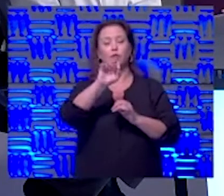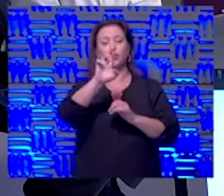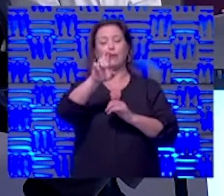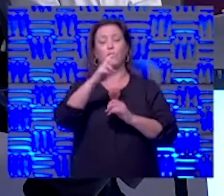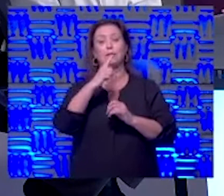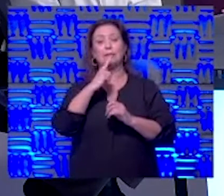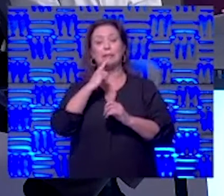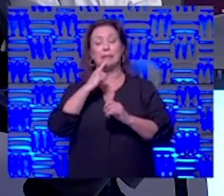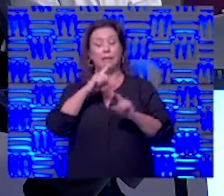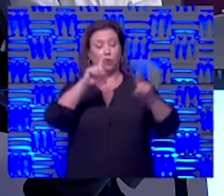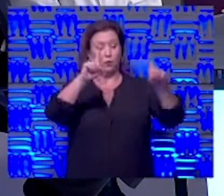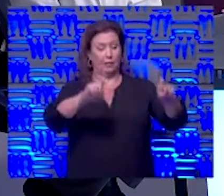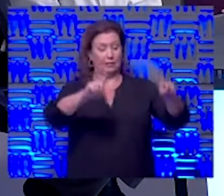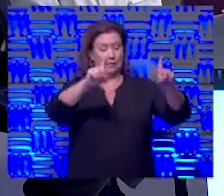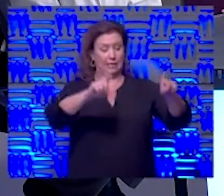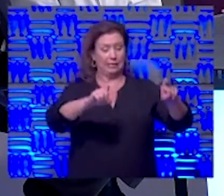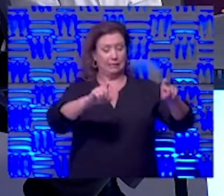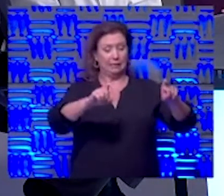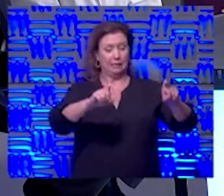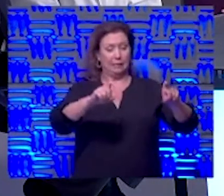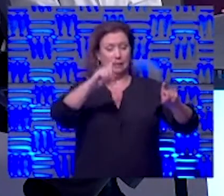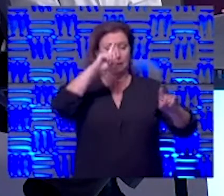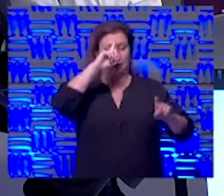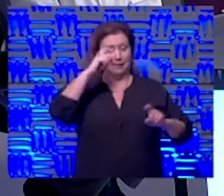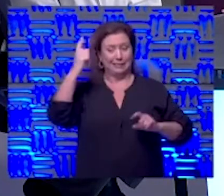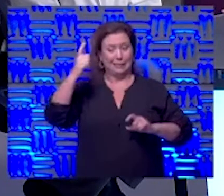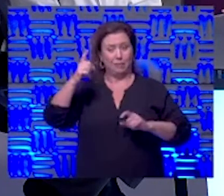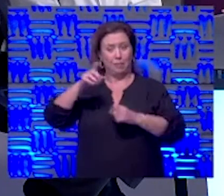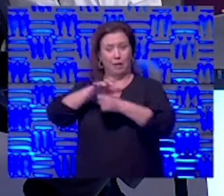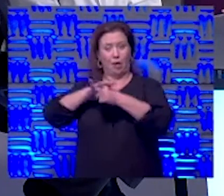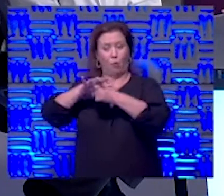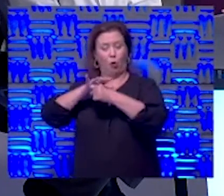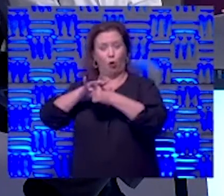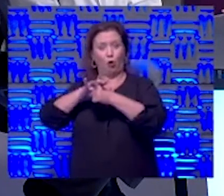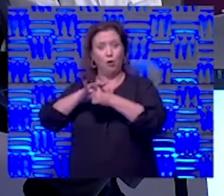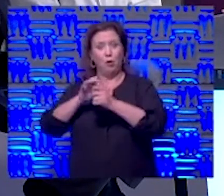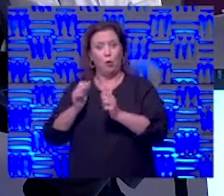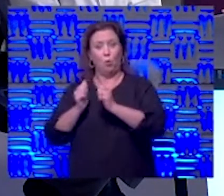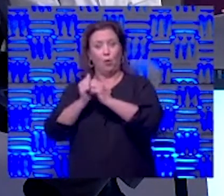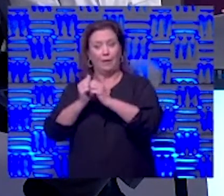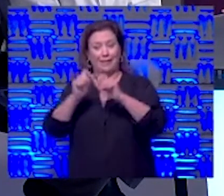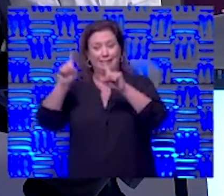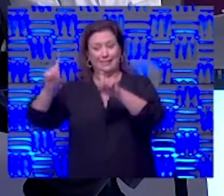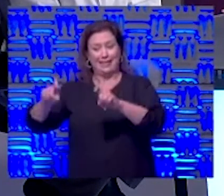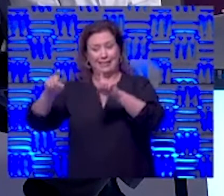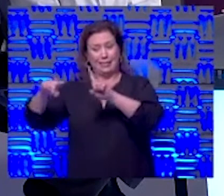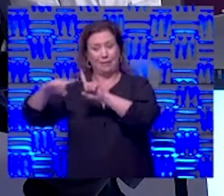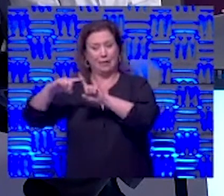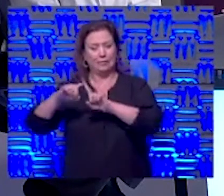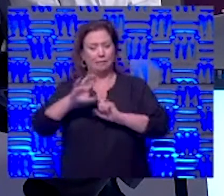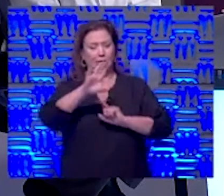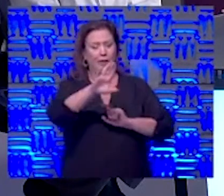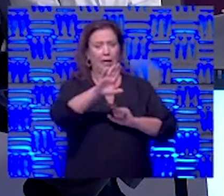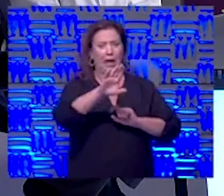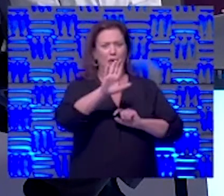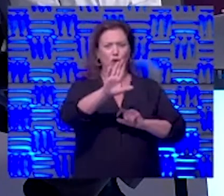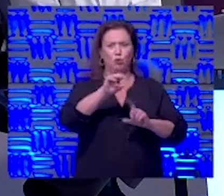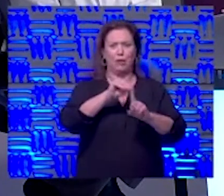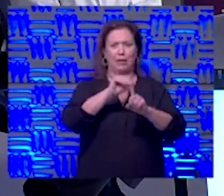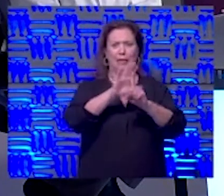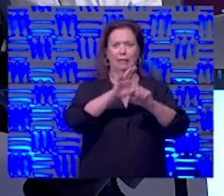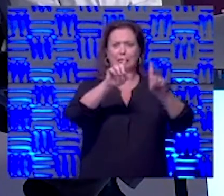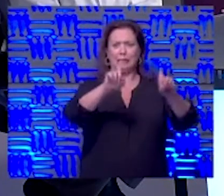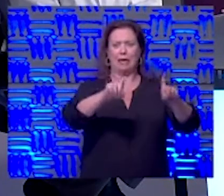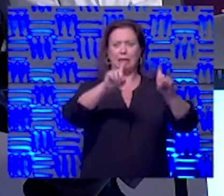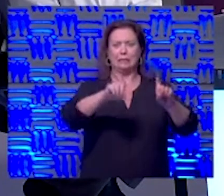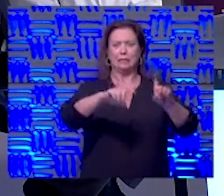person gets a test because someone they were with tested positive a few days prior, and your test is negative, is this accurate? Because the symptoms